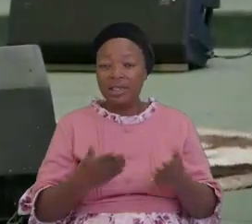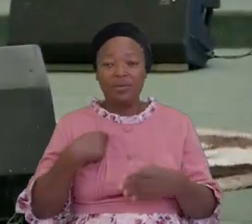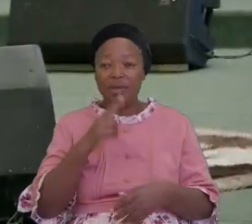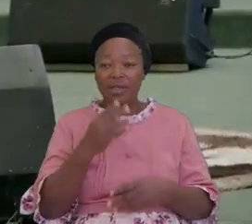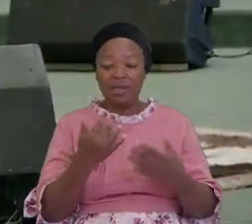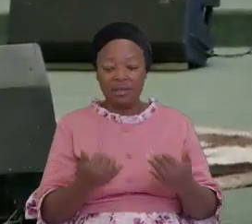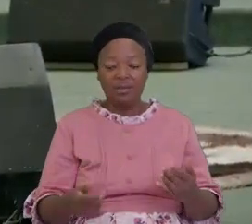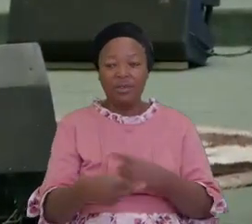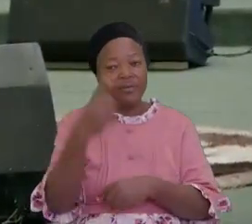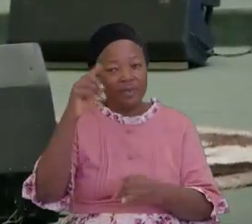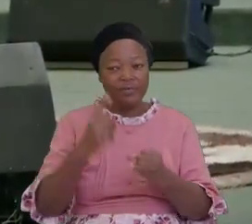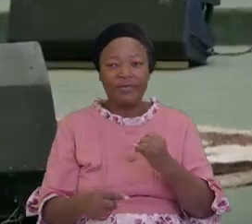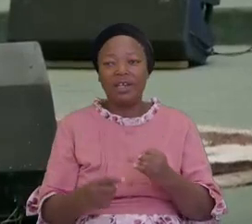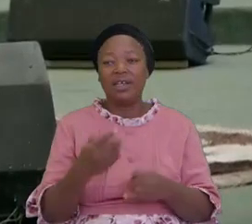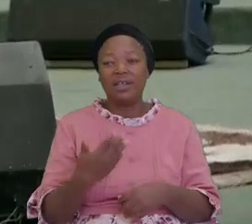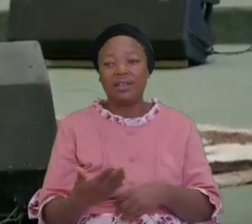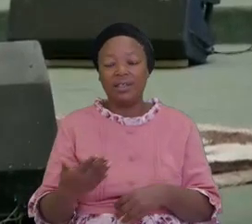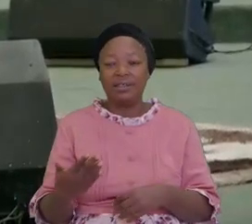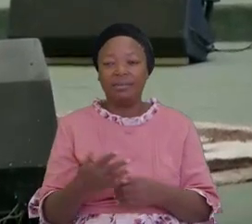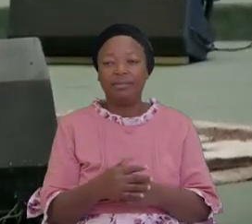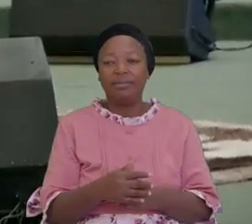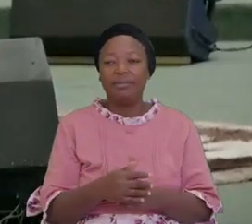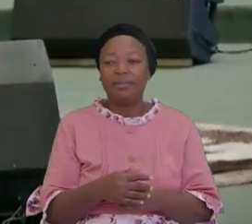the final scene.